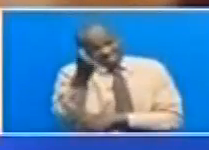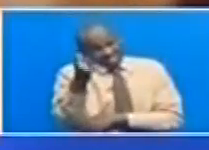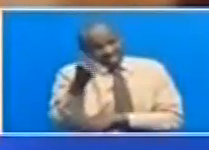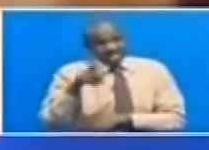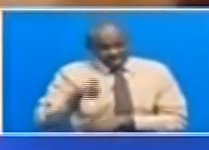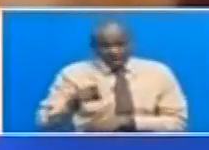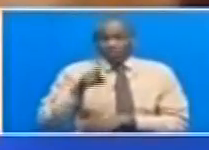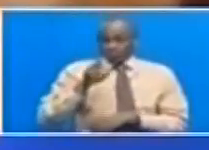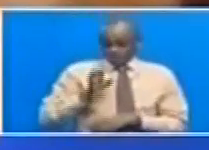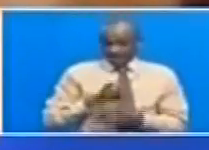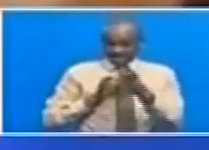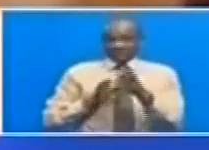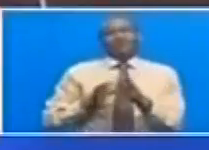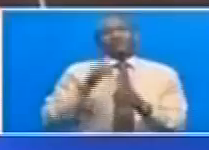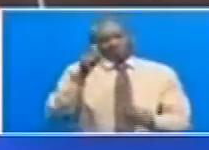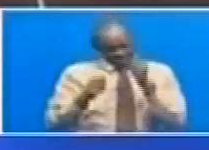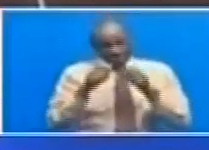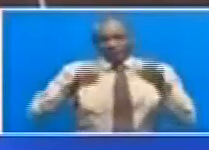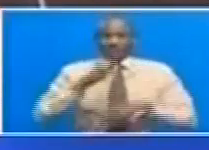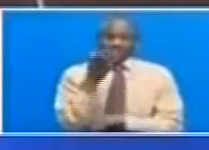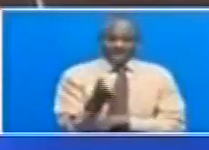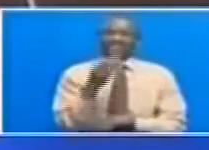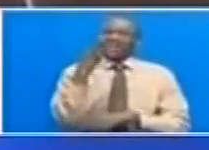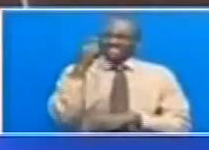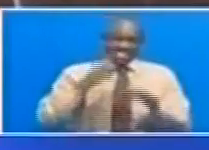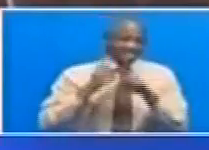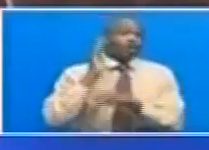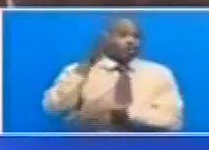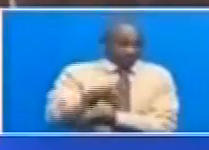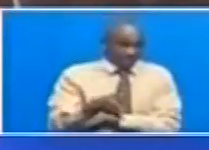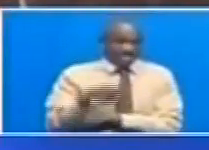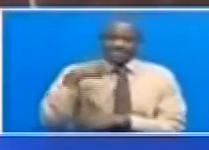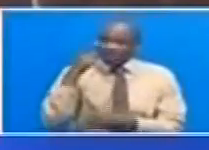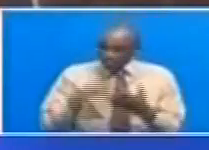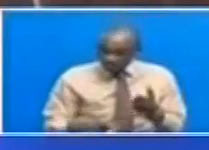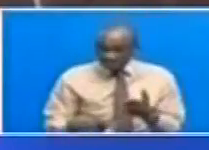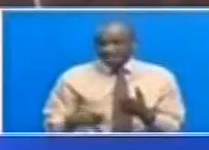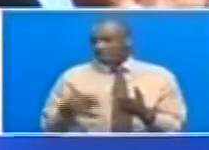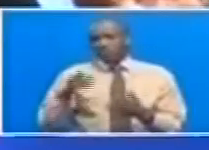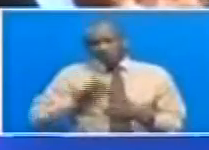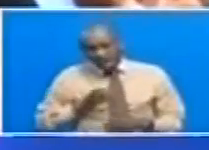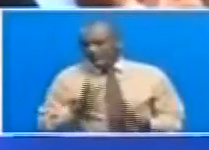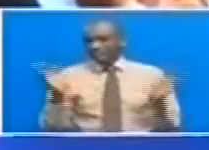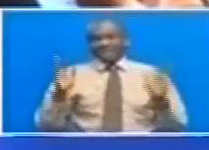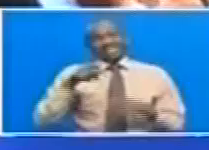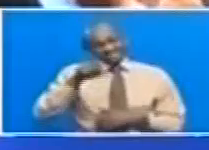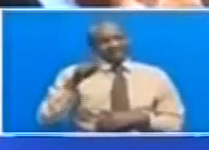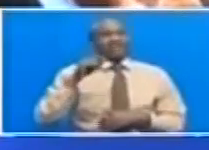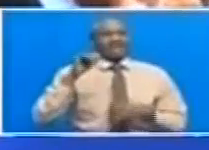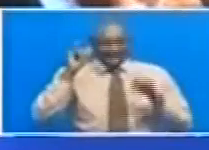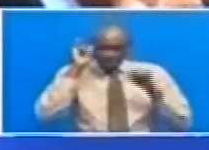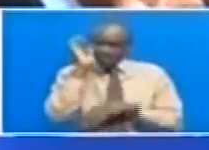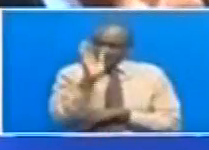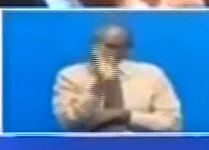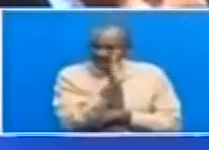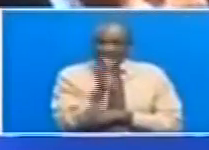been a dairy farmer for over 30 years. He knows that it's definitely not about the outward appearance. All his cows have been